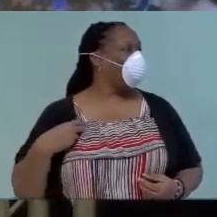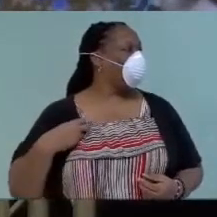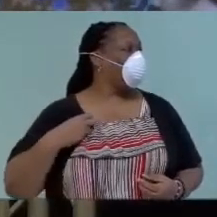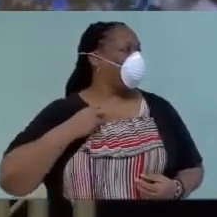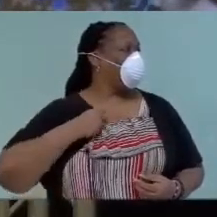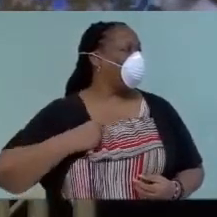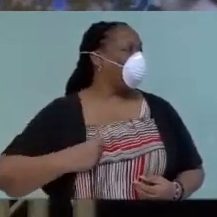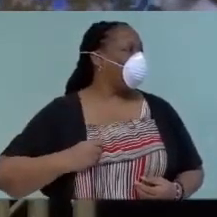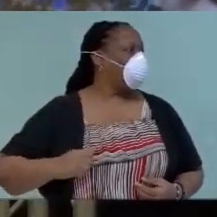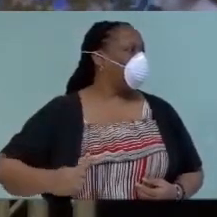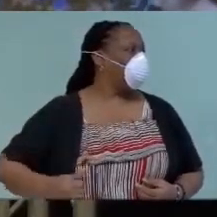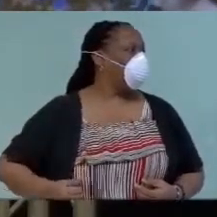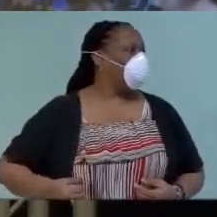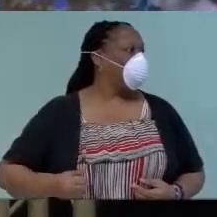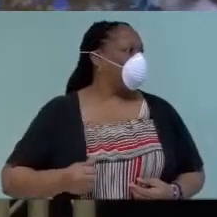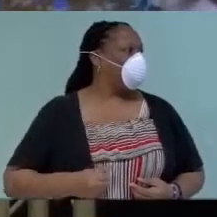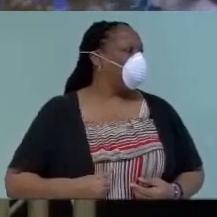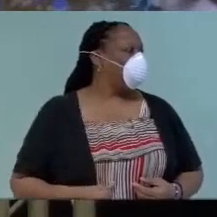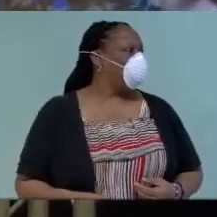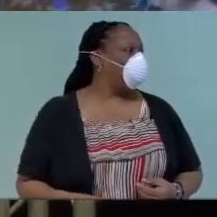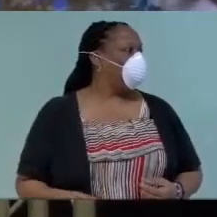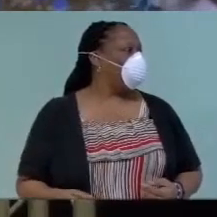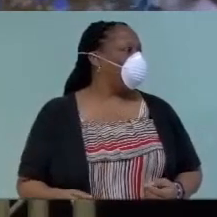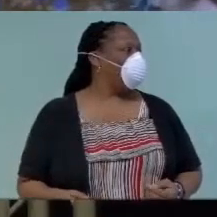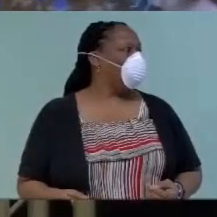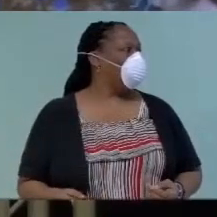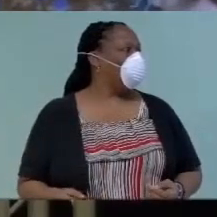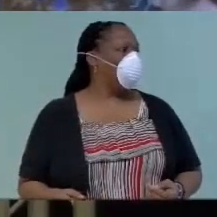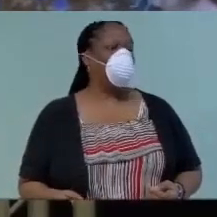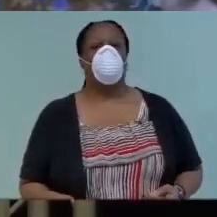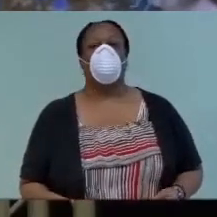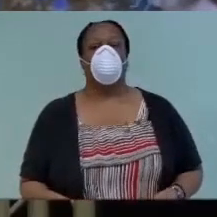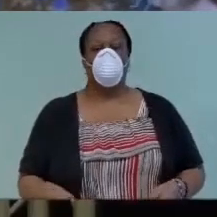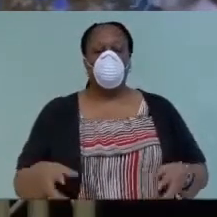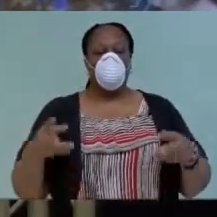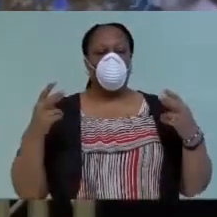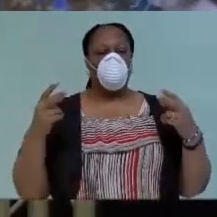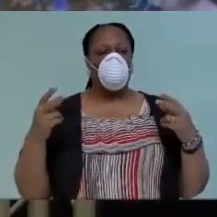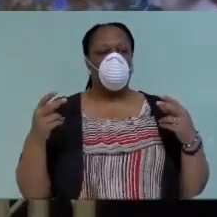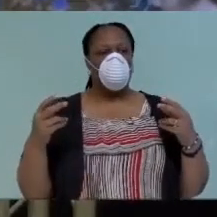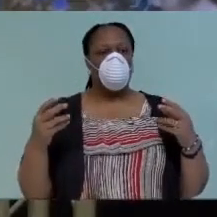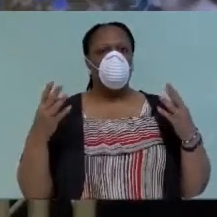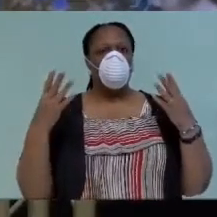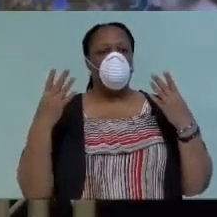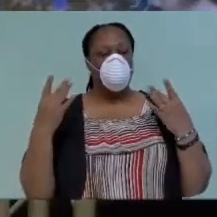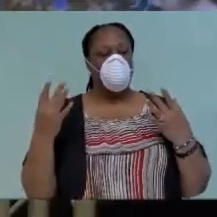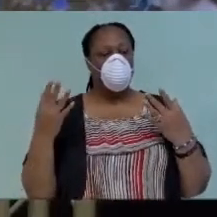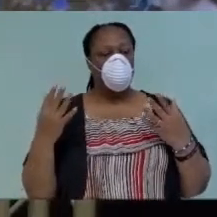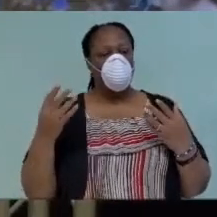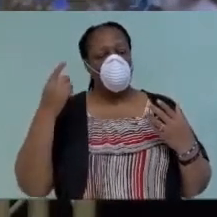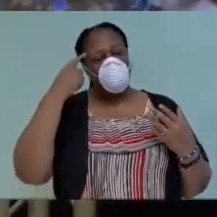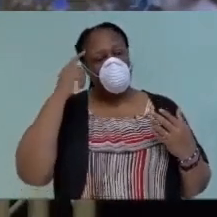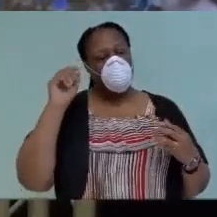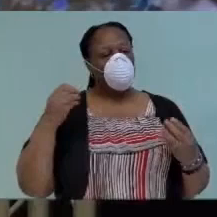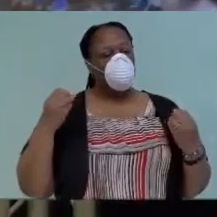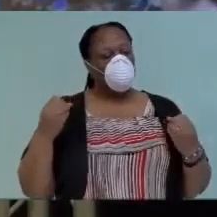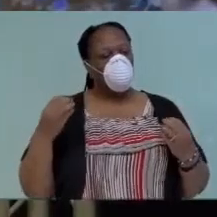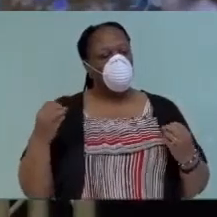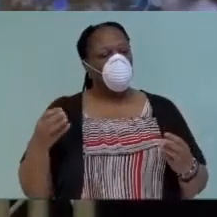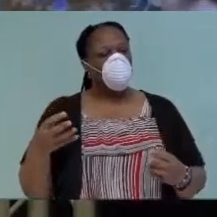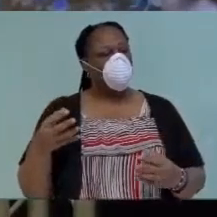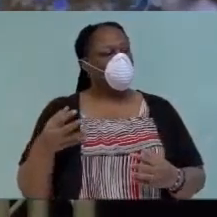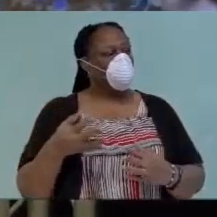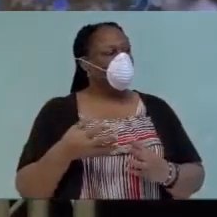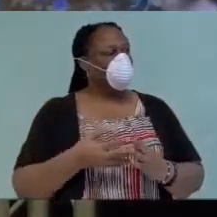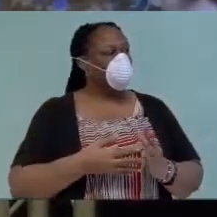capacity, such as when, 1, there is a backlog of testing and it is no longer possible to turn around results